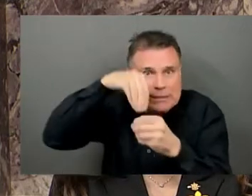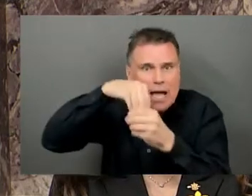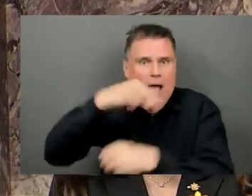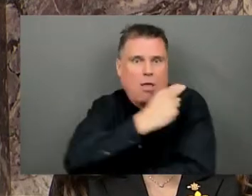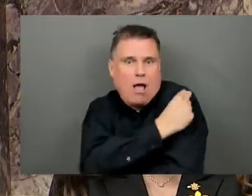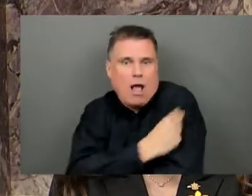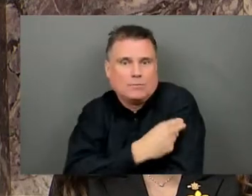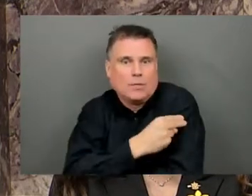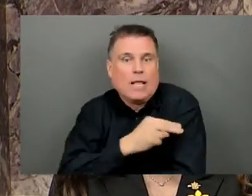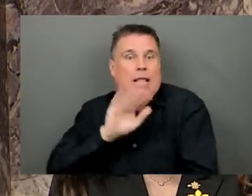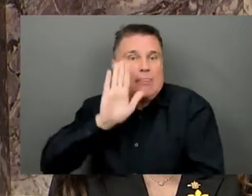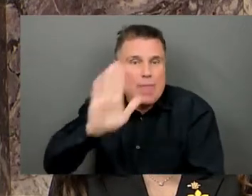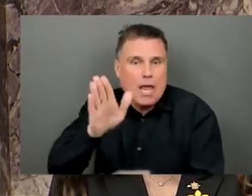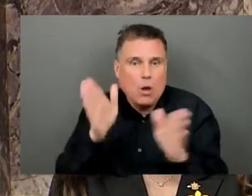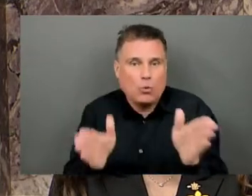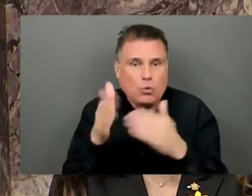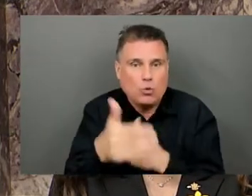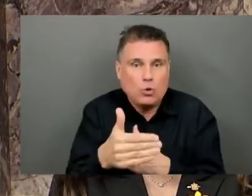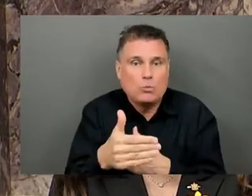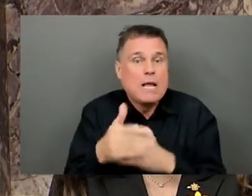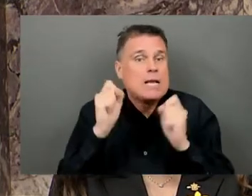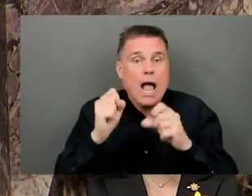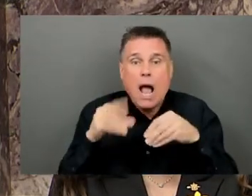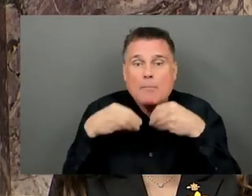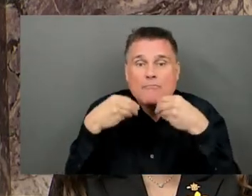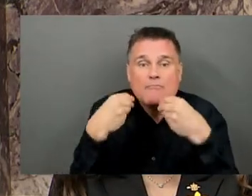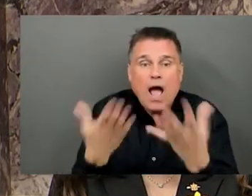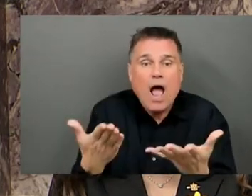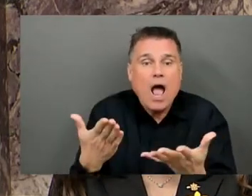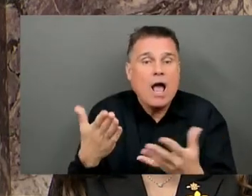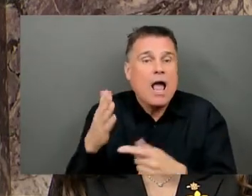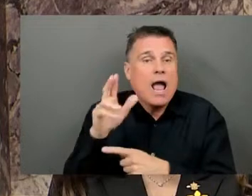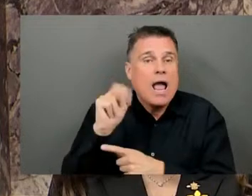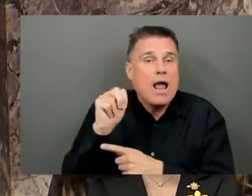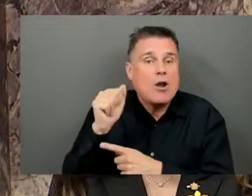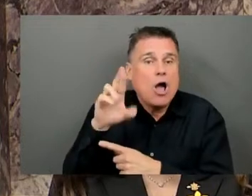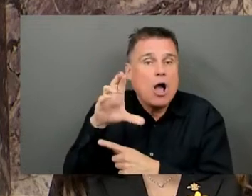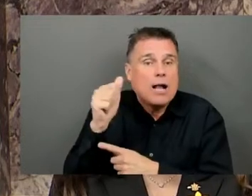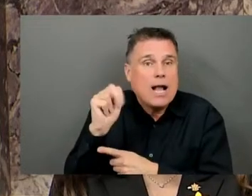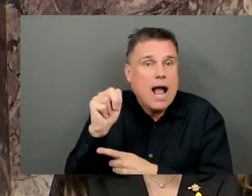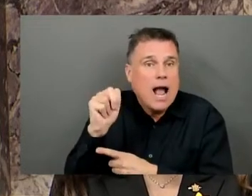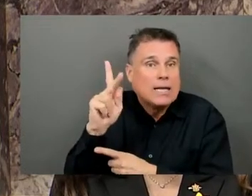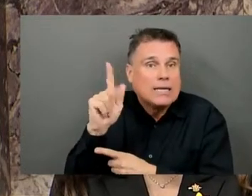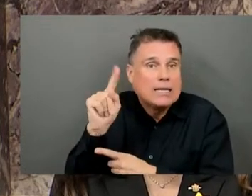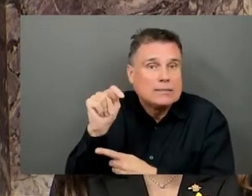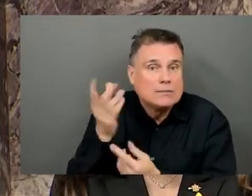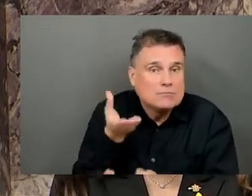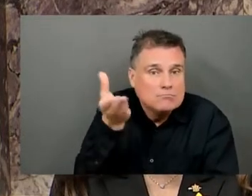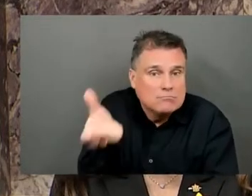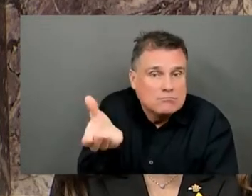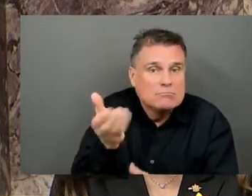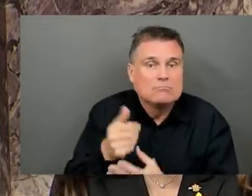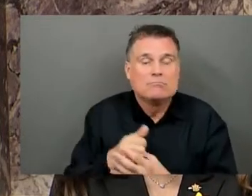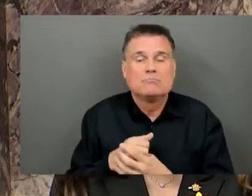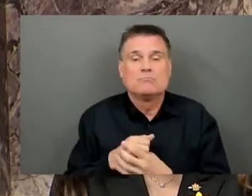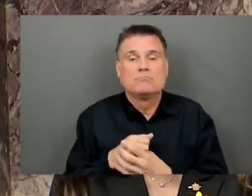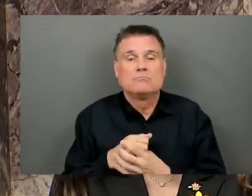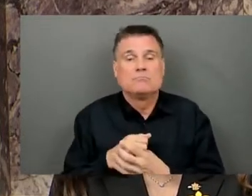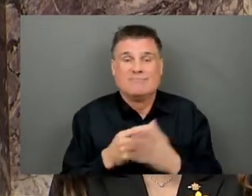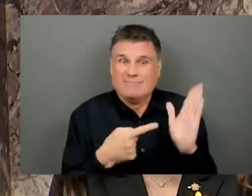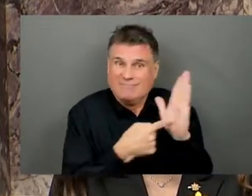one available. Item number 6, we don't restrict if they're dropping off substances.